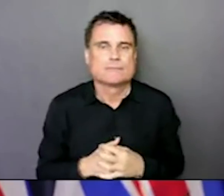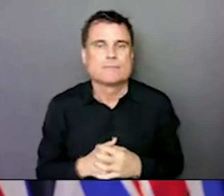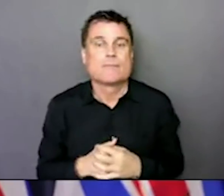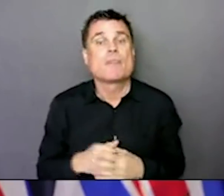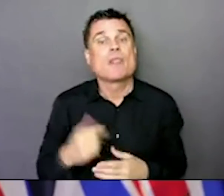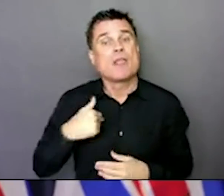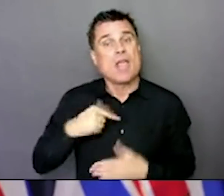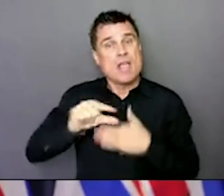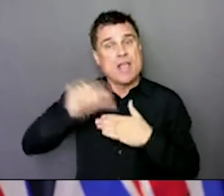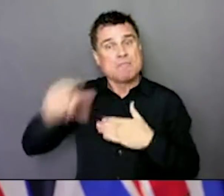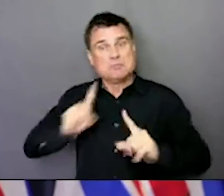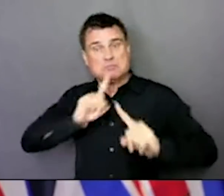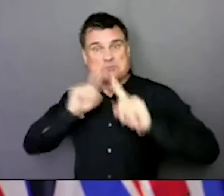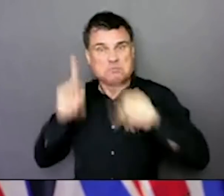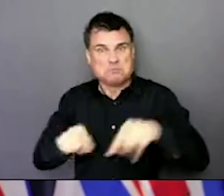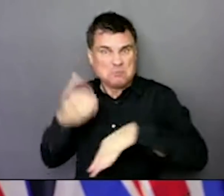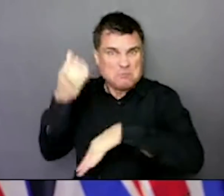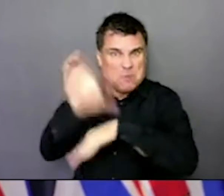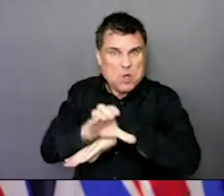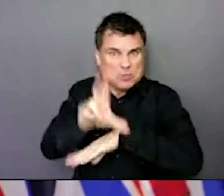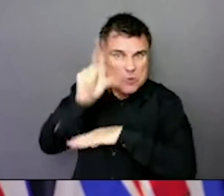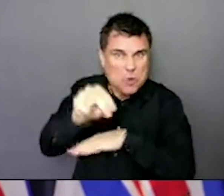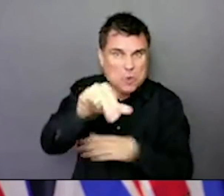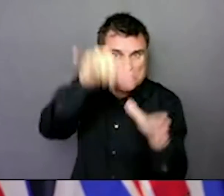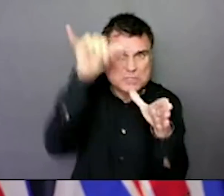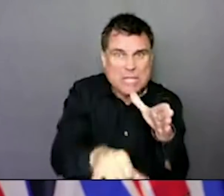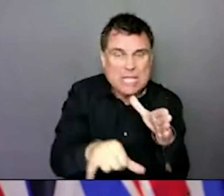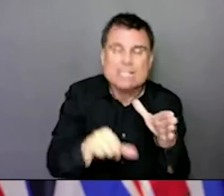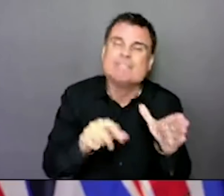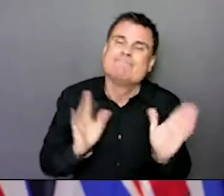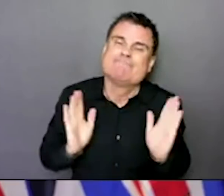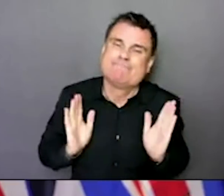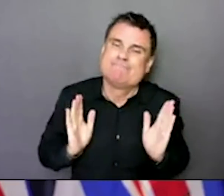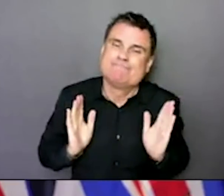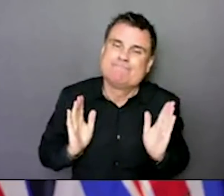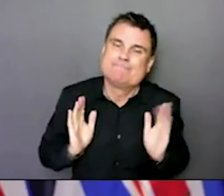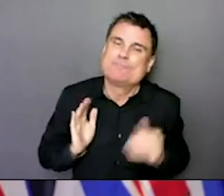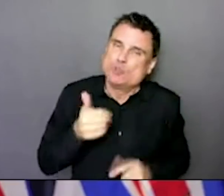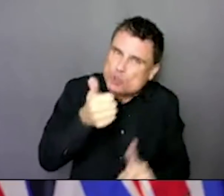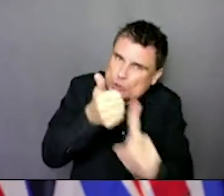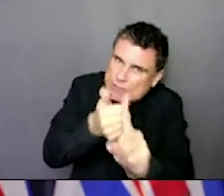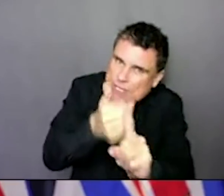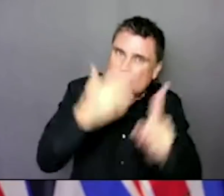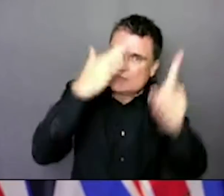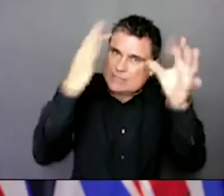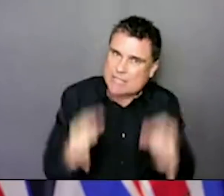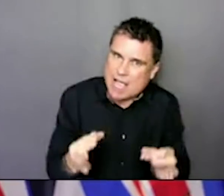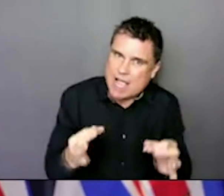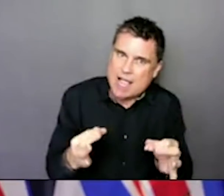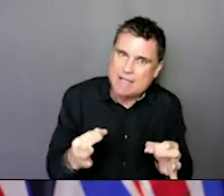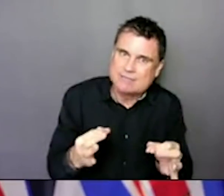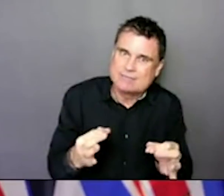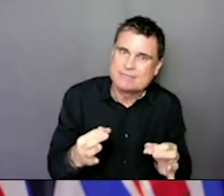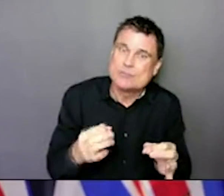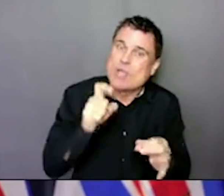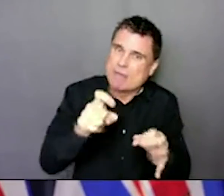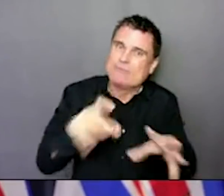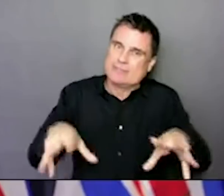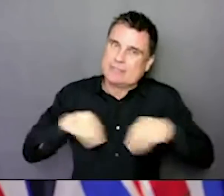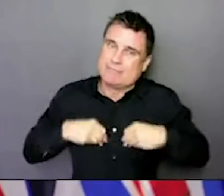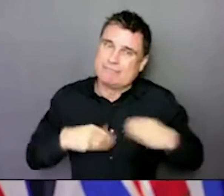that, they will have to live by the requirements of quarantine on the return. And that's the system we have in place today to protect